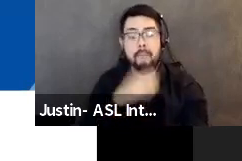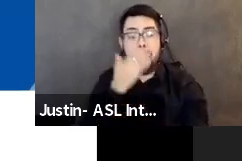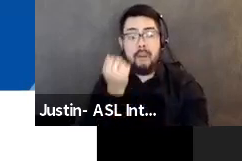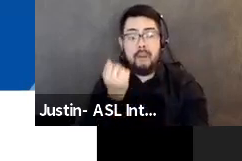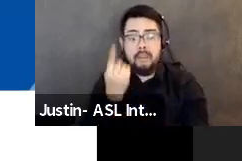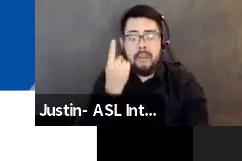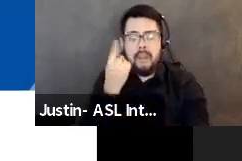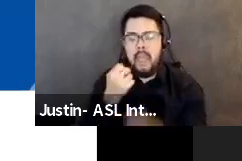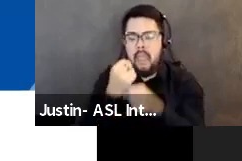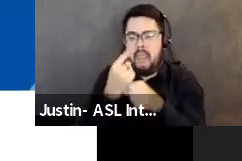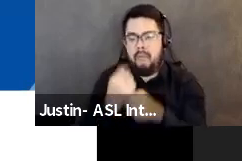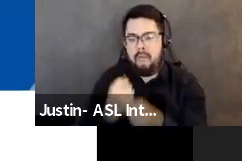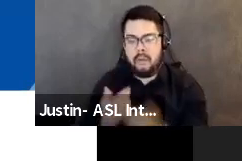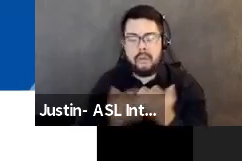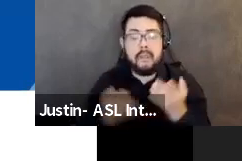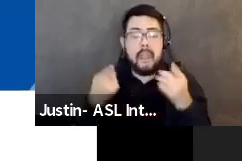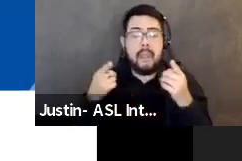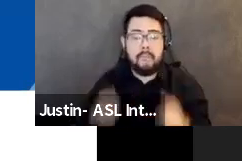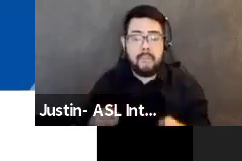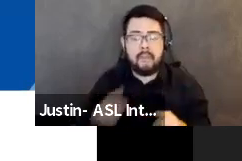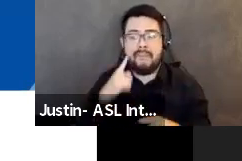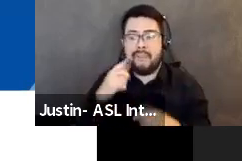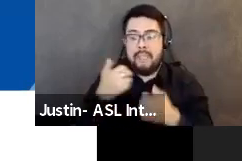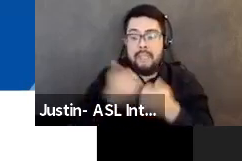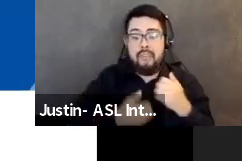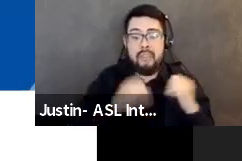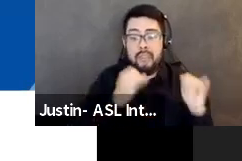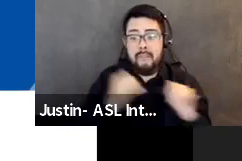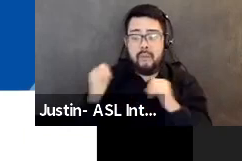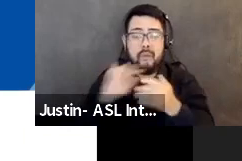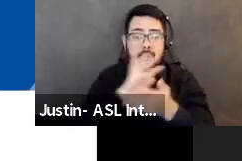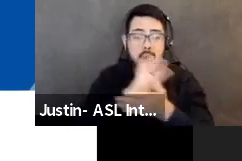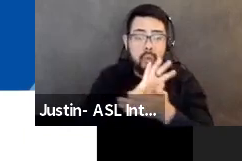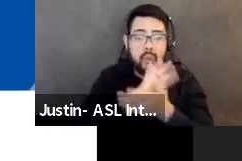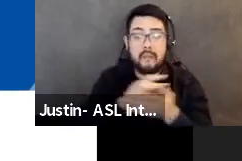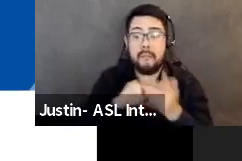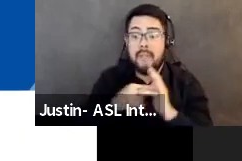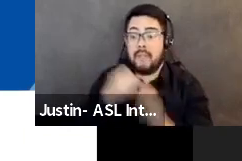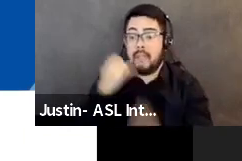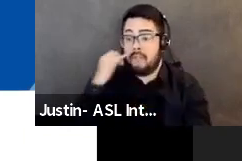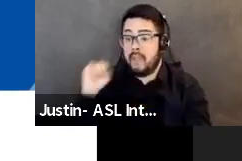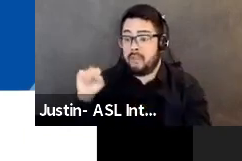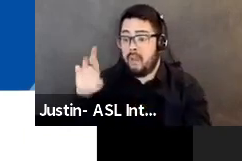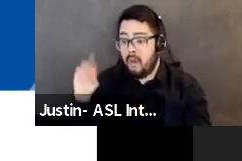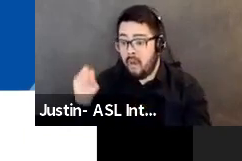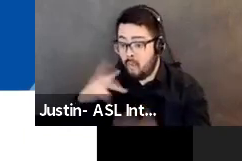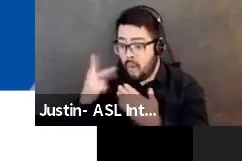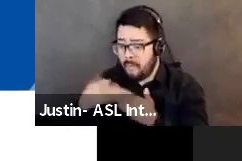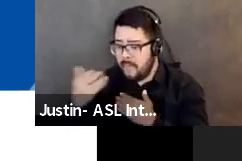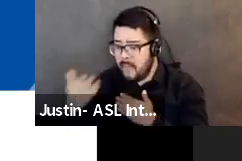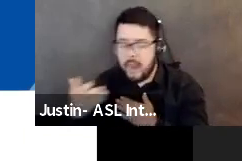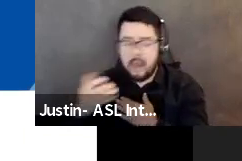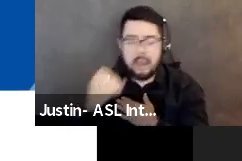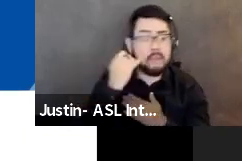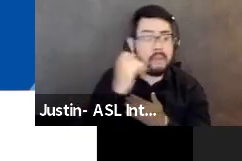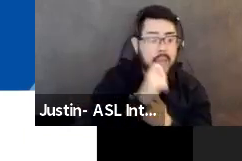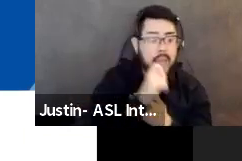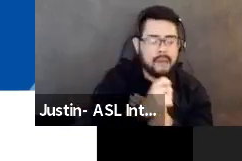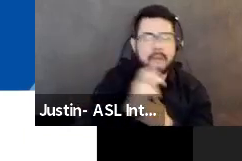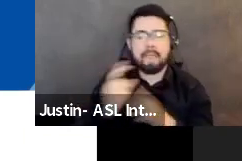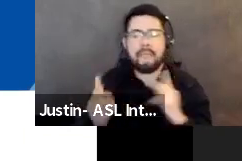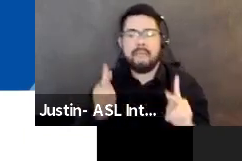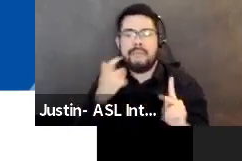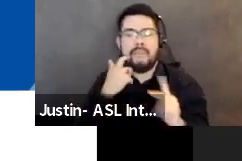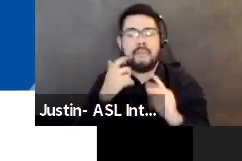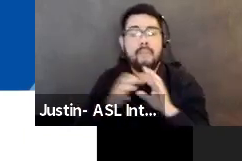by year basis what's going on at each school whether there's a sro present or not people mention students